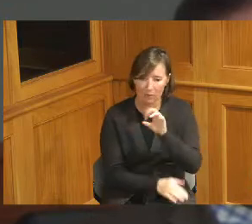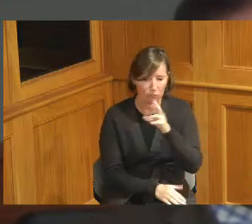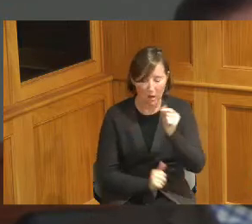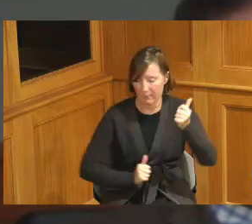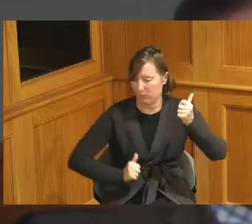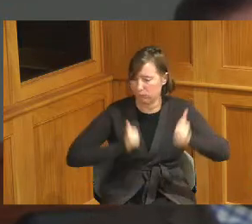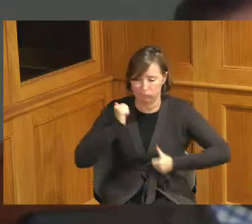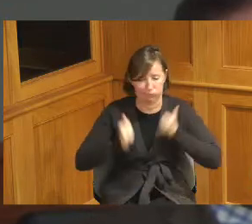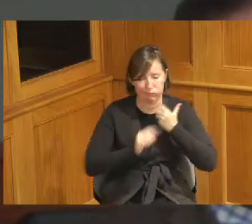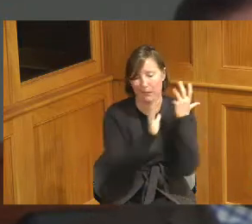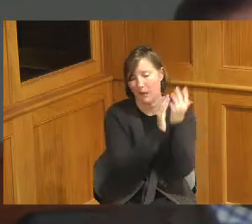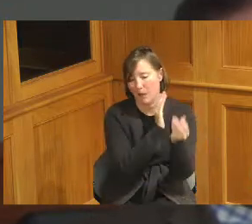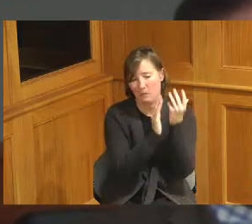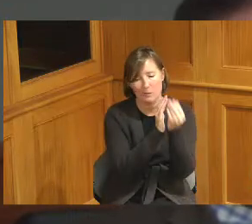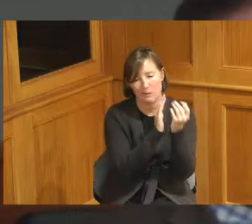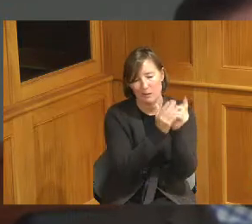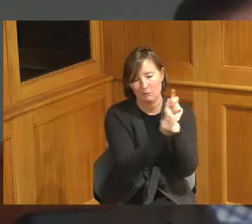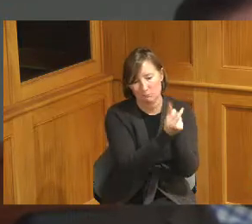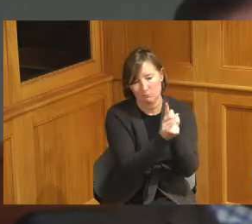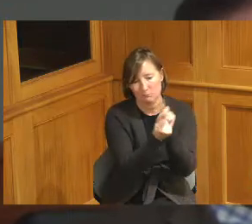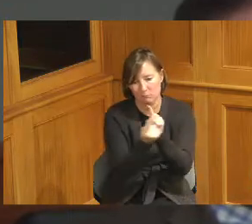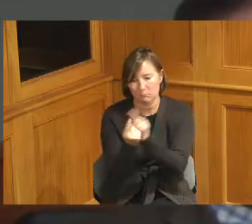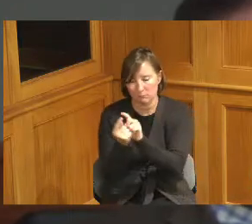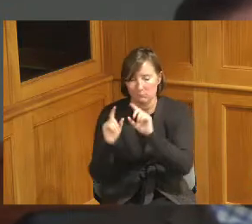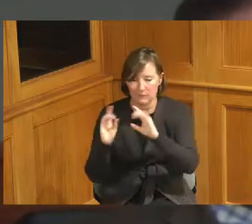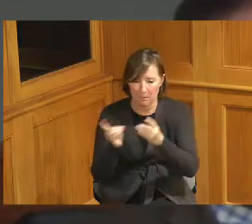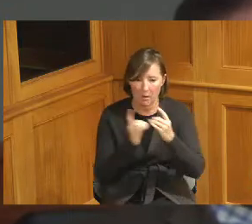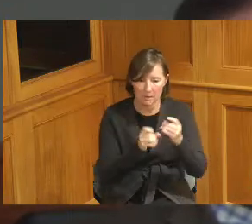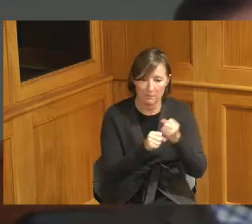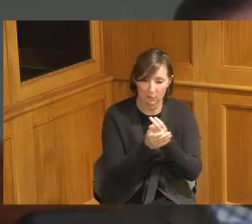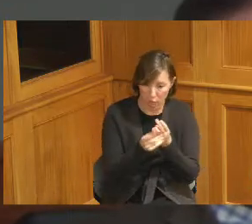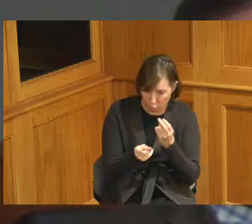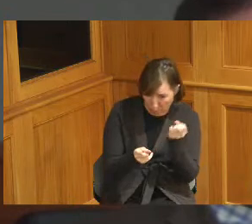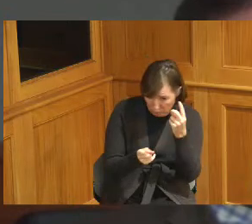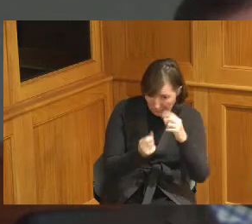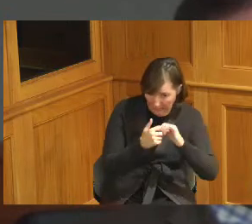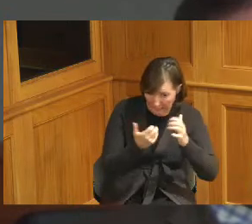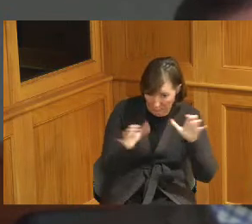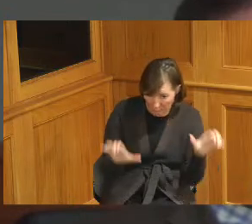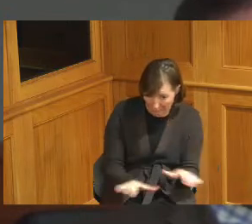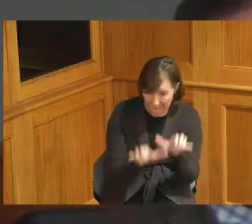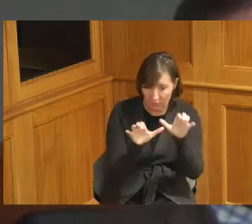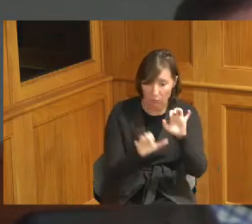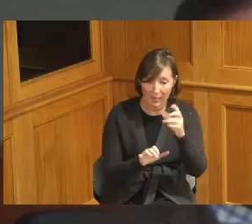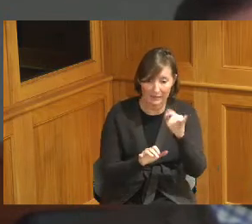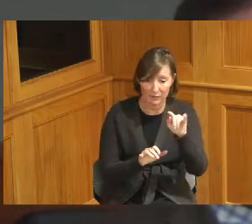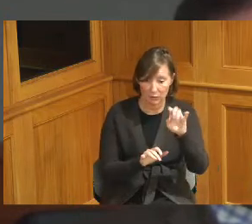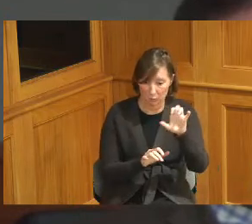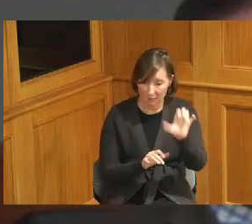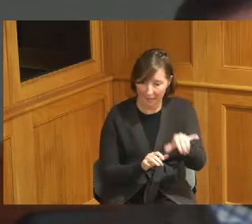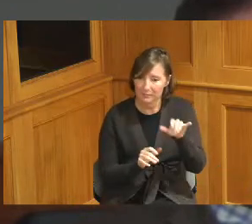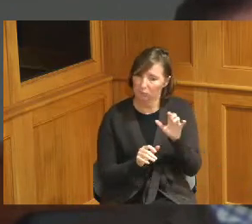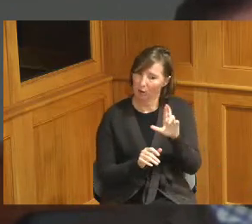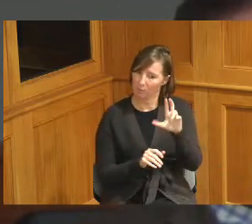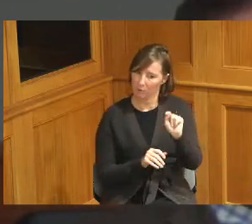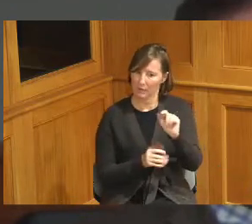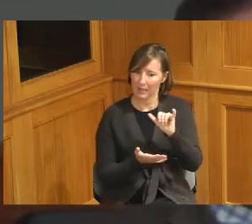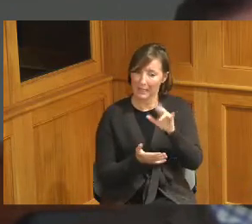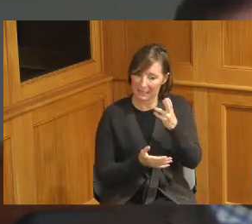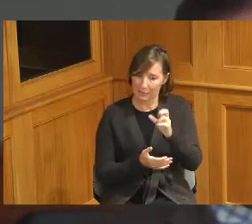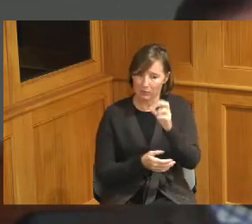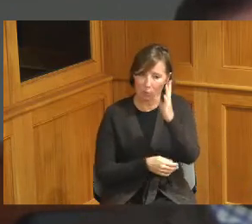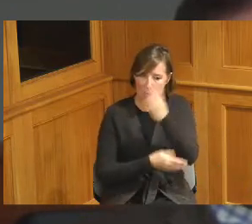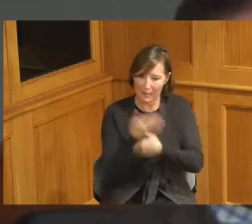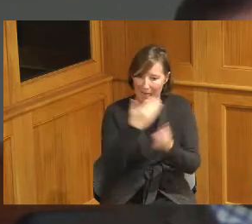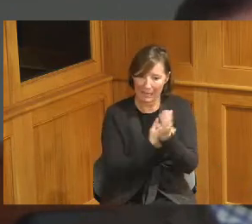with departments, making sure they understand the importance of it and how to execute on it. And that was with one hand tied behind his back,